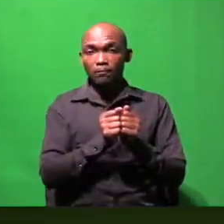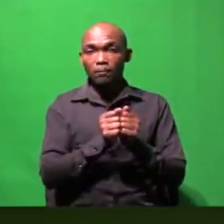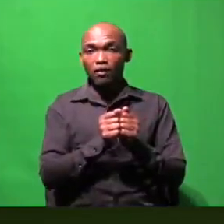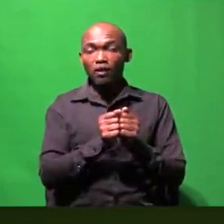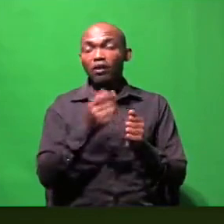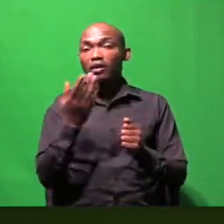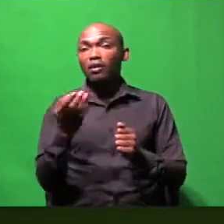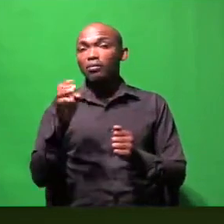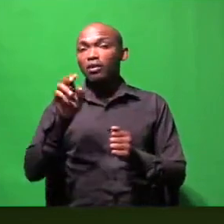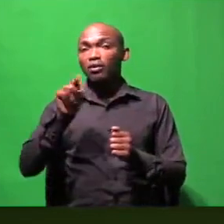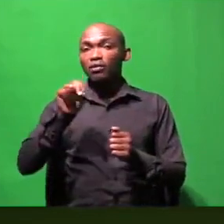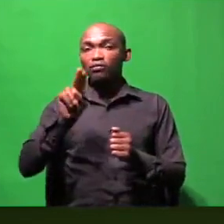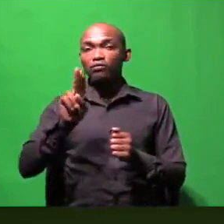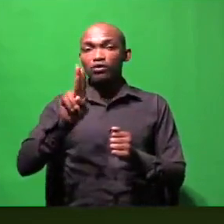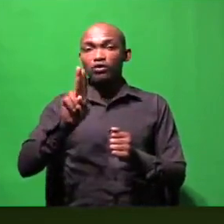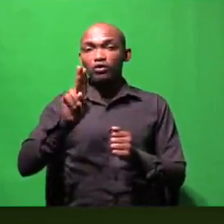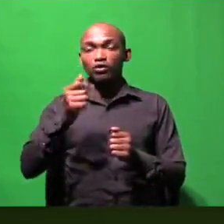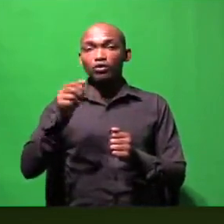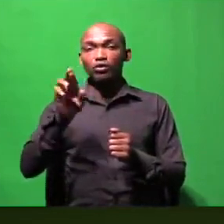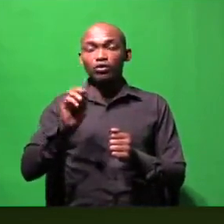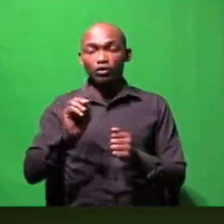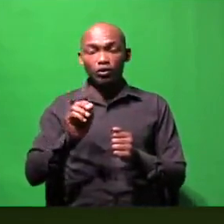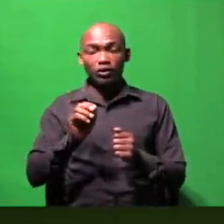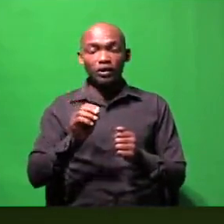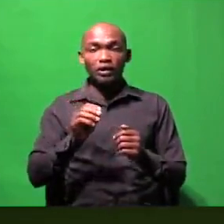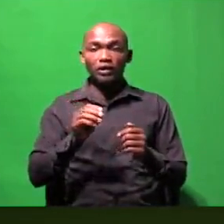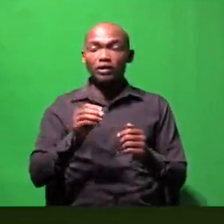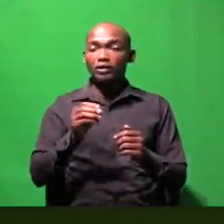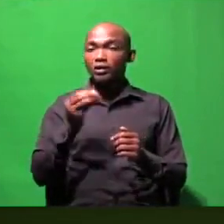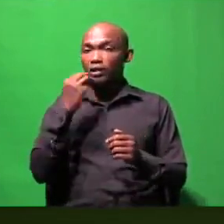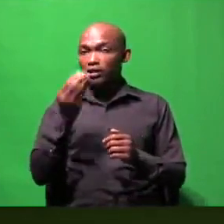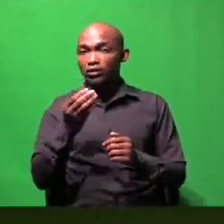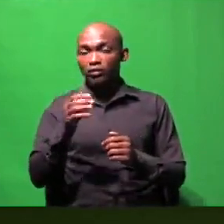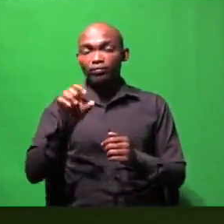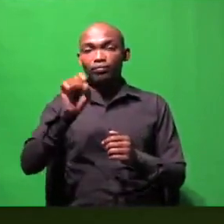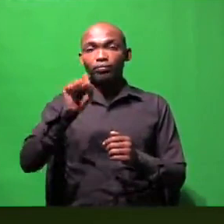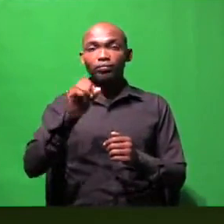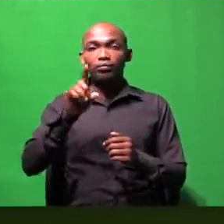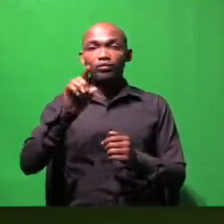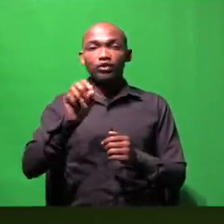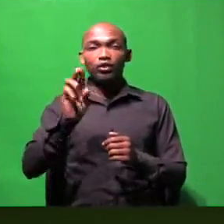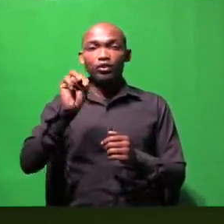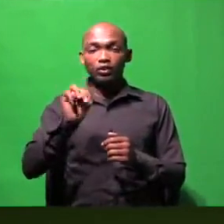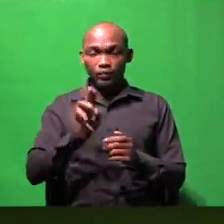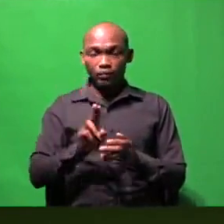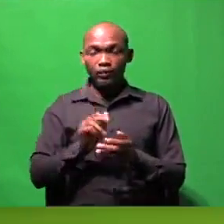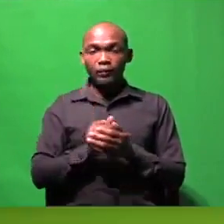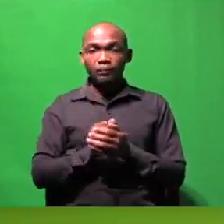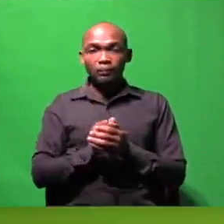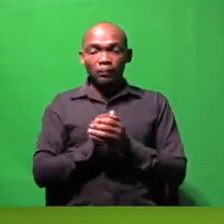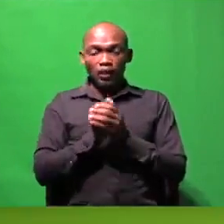number of neutron in case of sodium, which has number of neutron in case of sodium, which